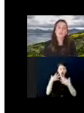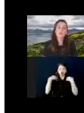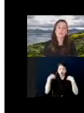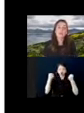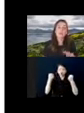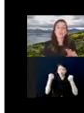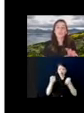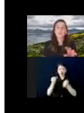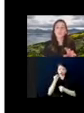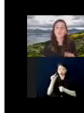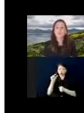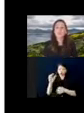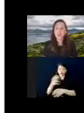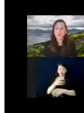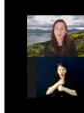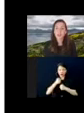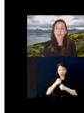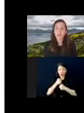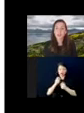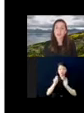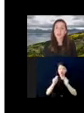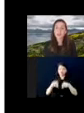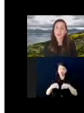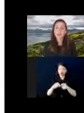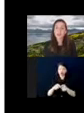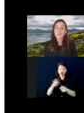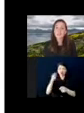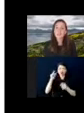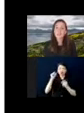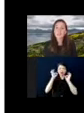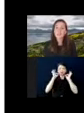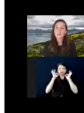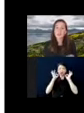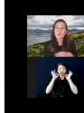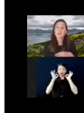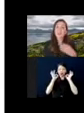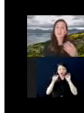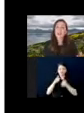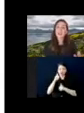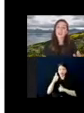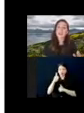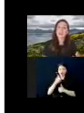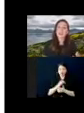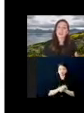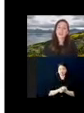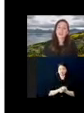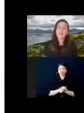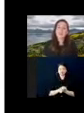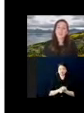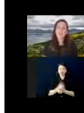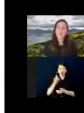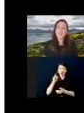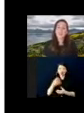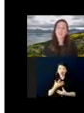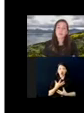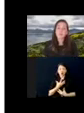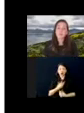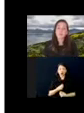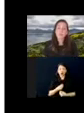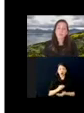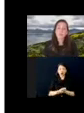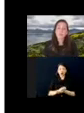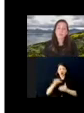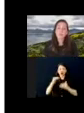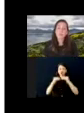those that are better educated and younger. So we again have this concern about equity and how can we get e-commerce to work for individuals with